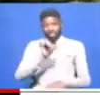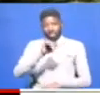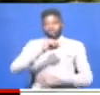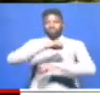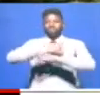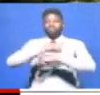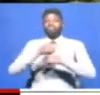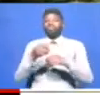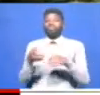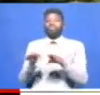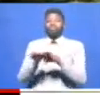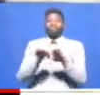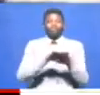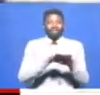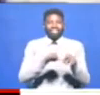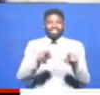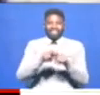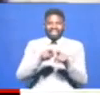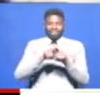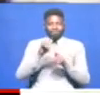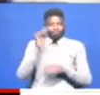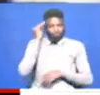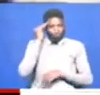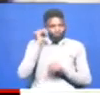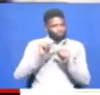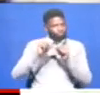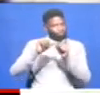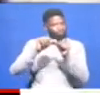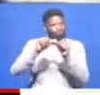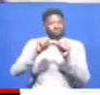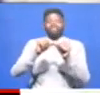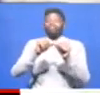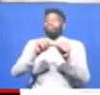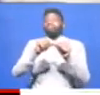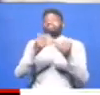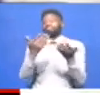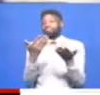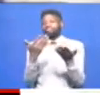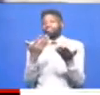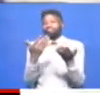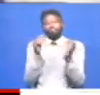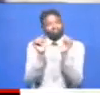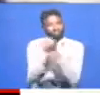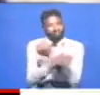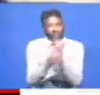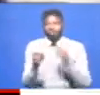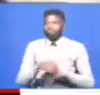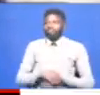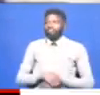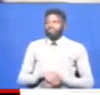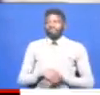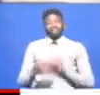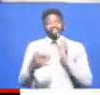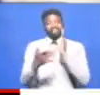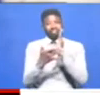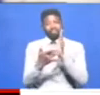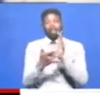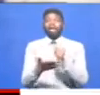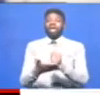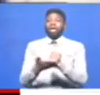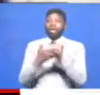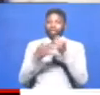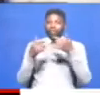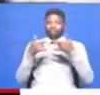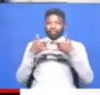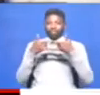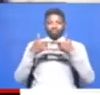inability to continue their education would have stopped. That system bridges the gap and brings everybody closer together, allows more